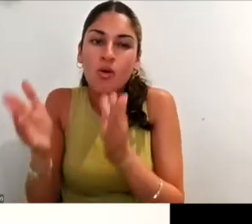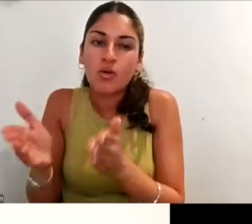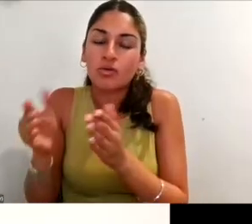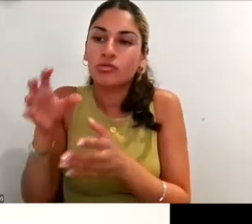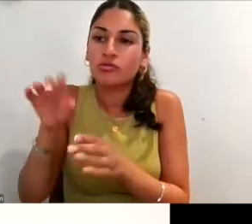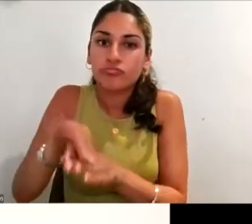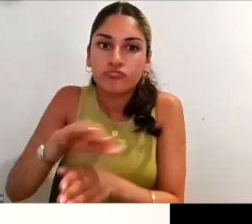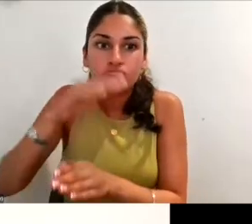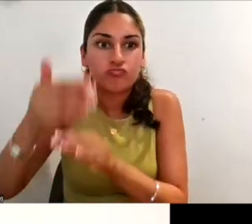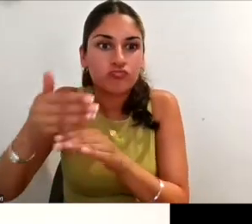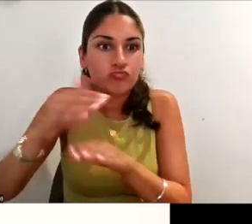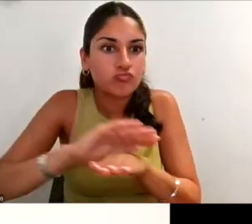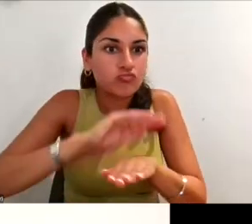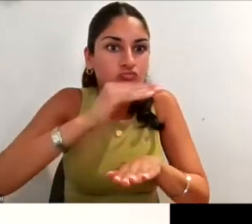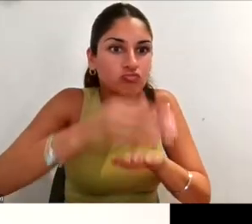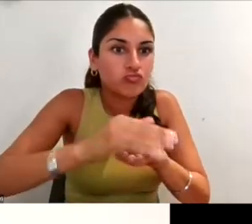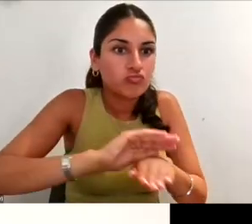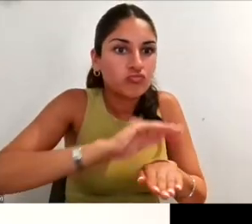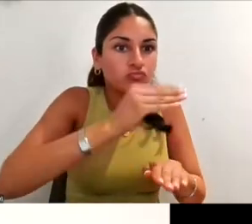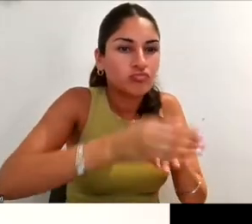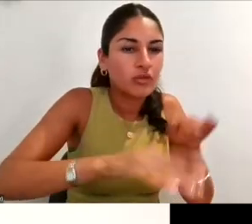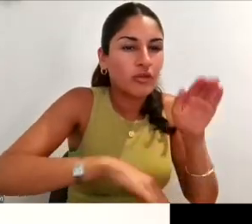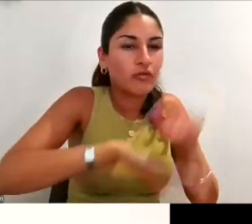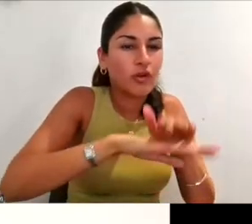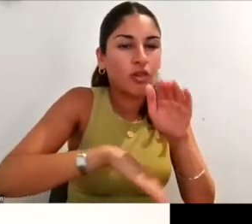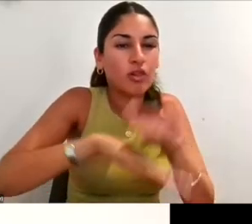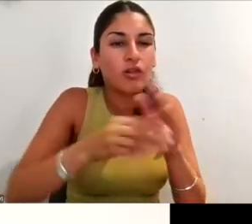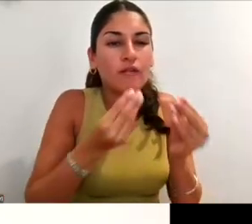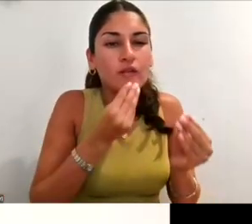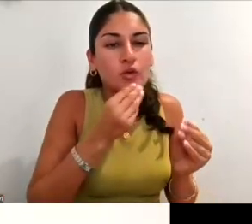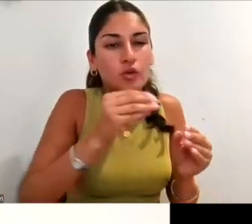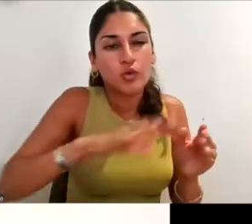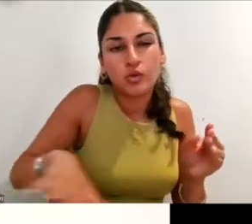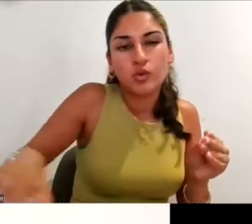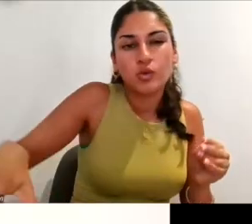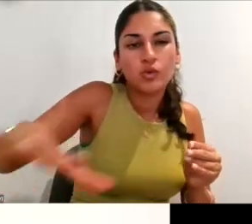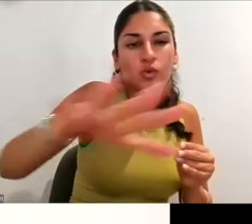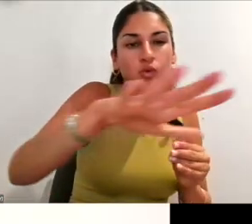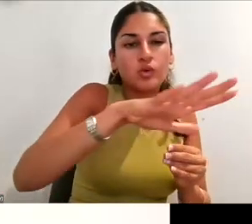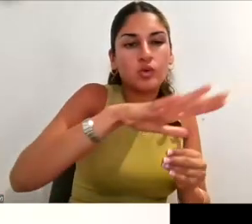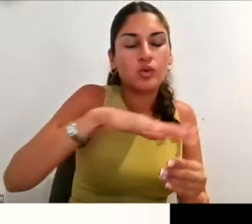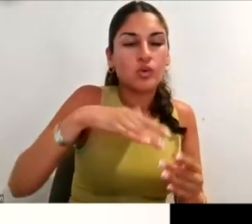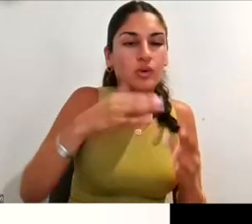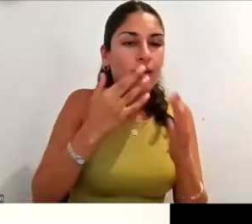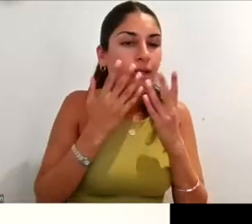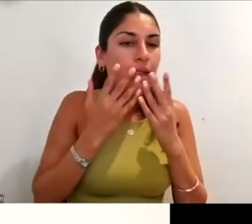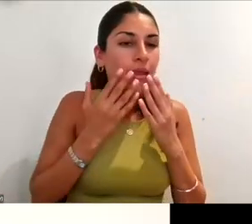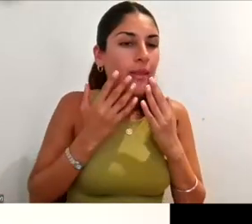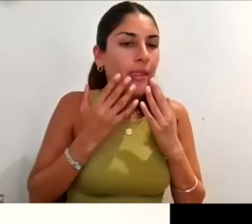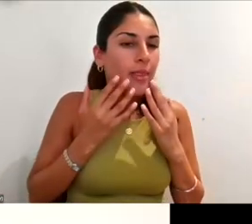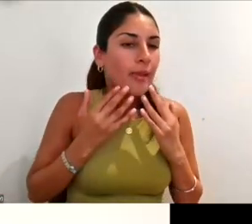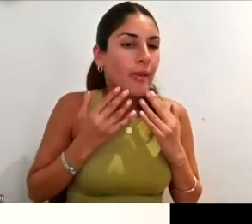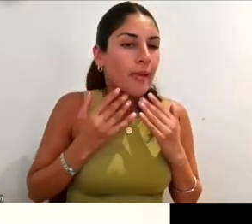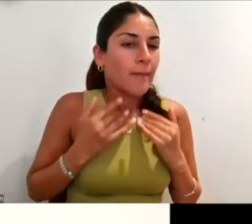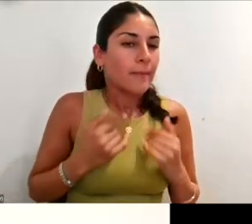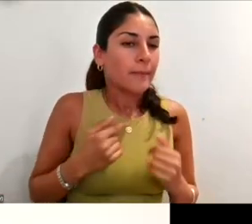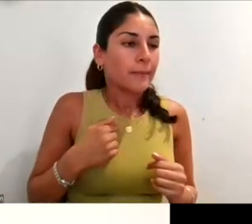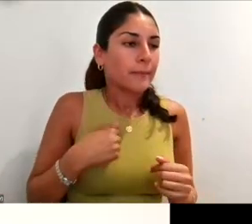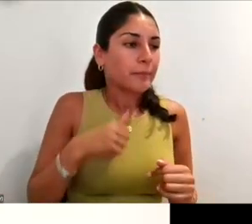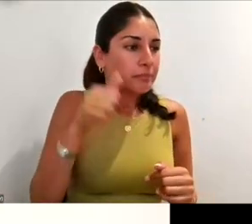prepared just for our arrival. I don't have the words for anything, but I know exactly what they are.